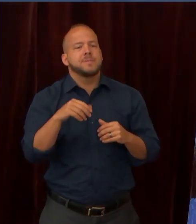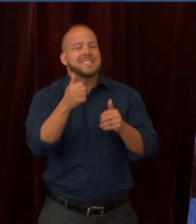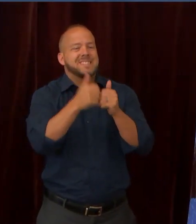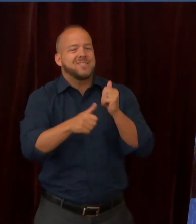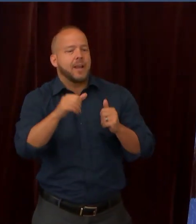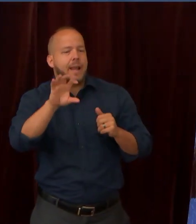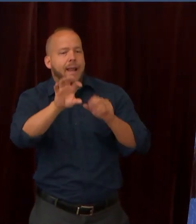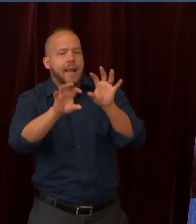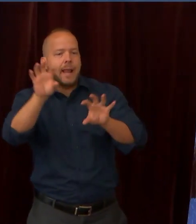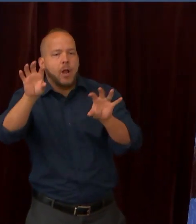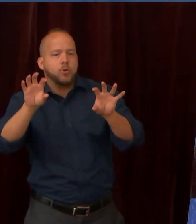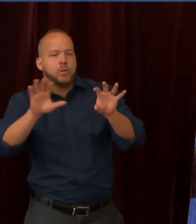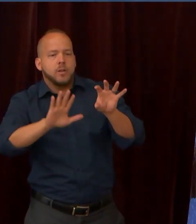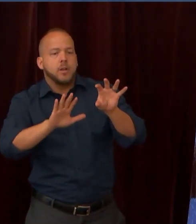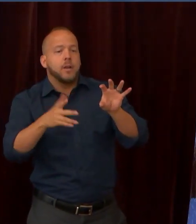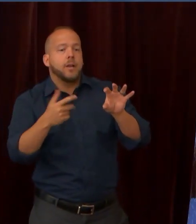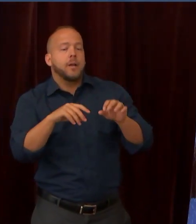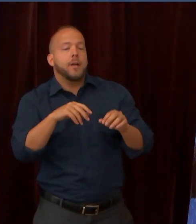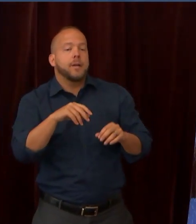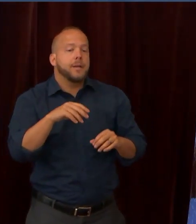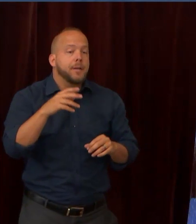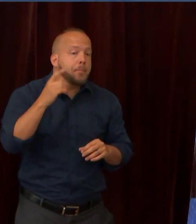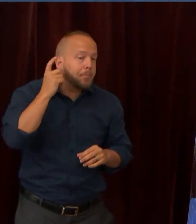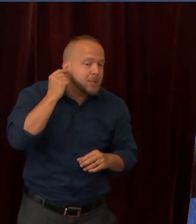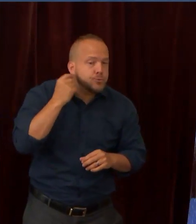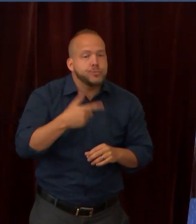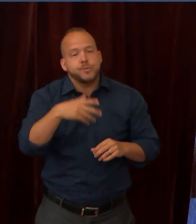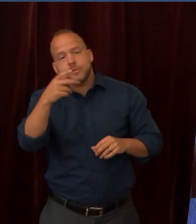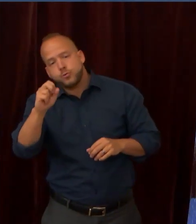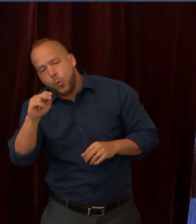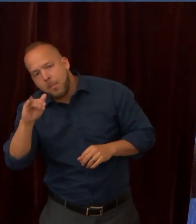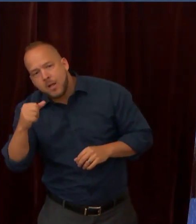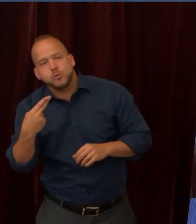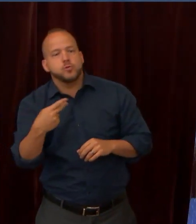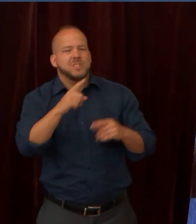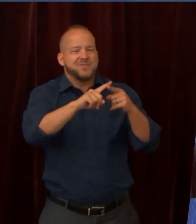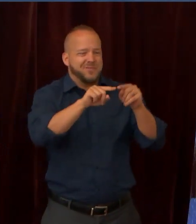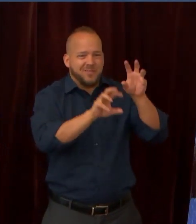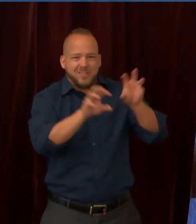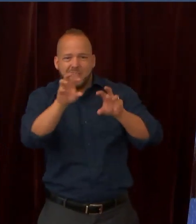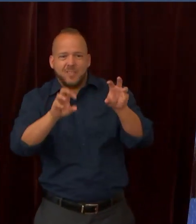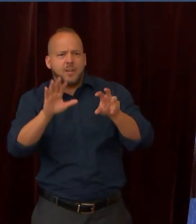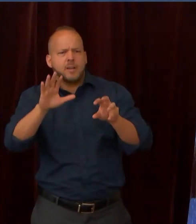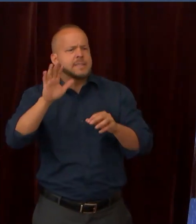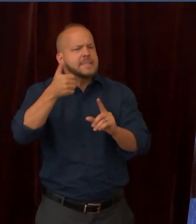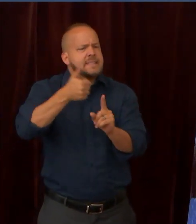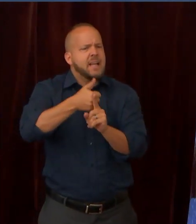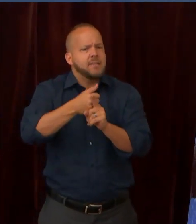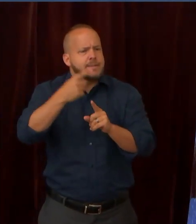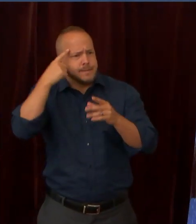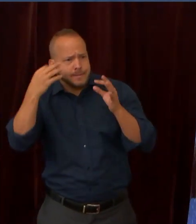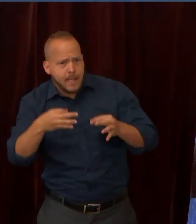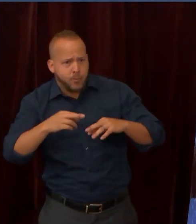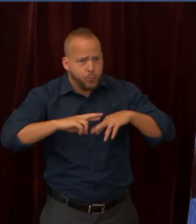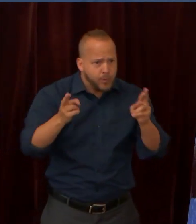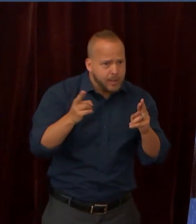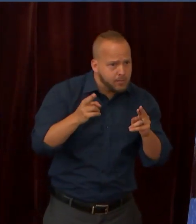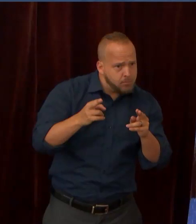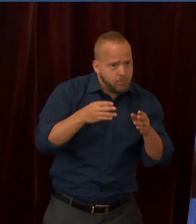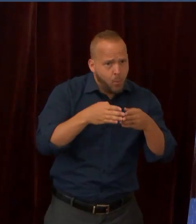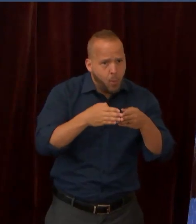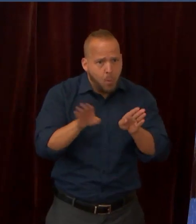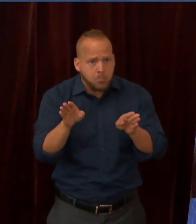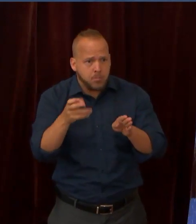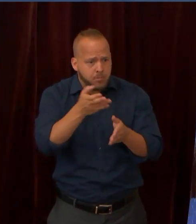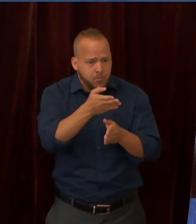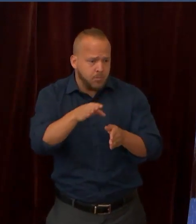Snohomish make the decision themselves when it might be safe to reopen a phase 2. Well, the counties in some sense